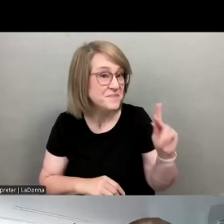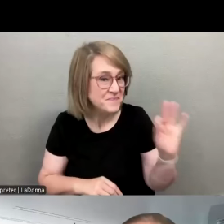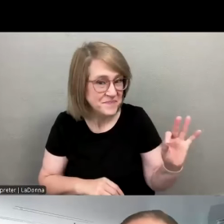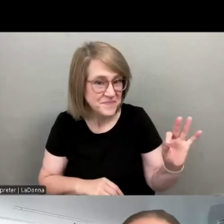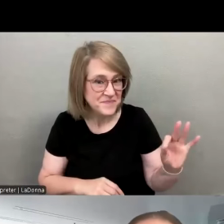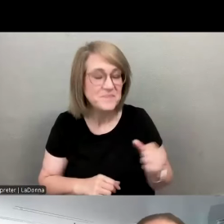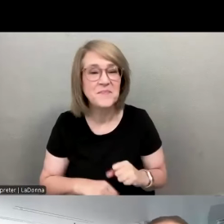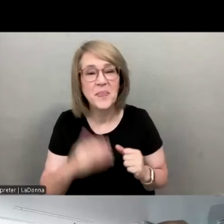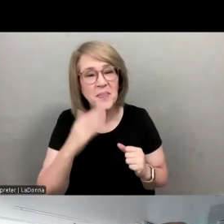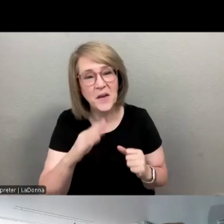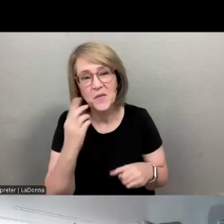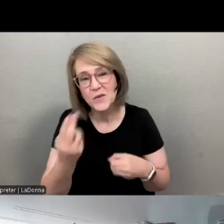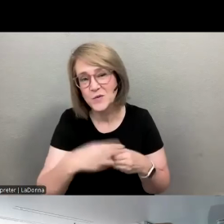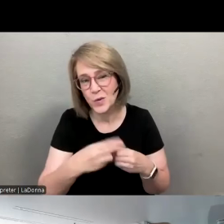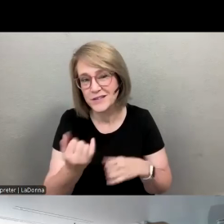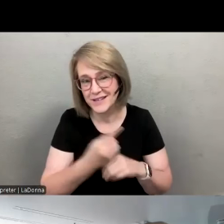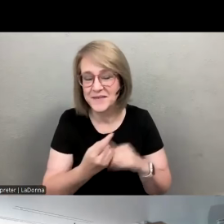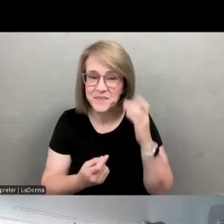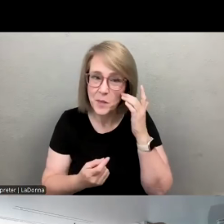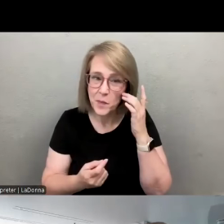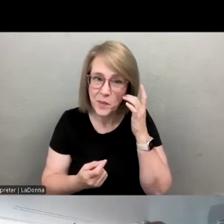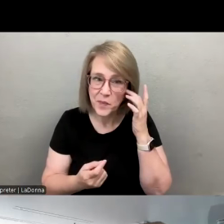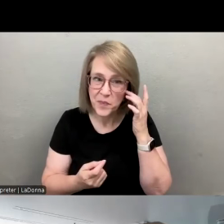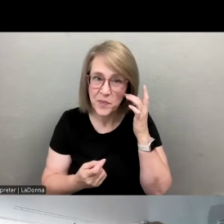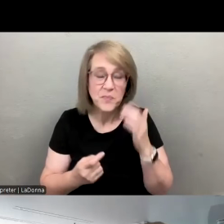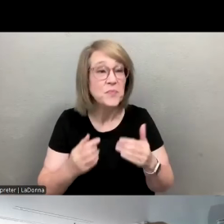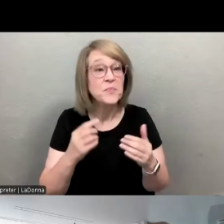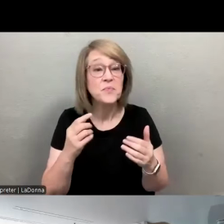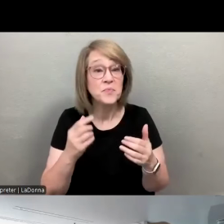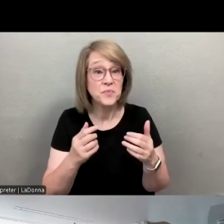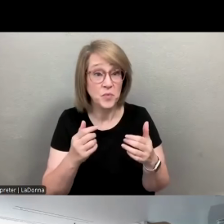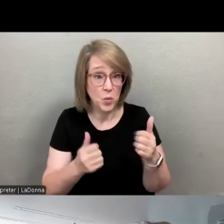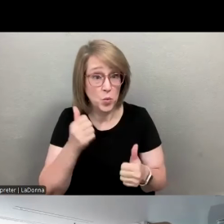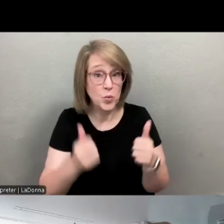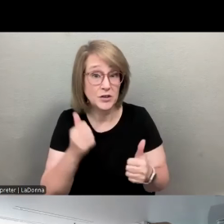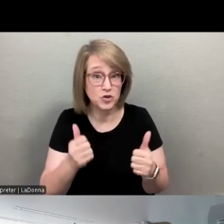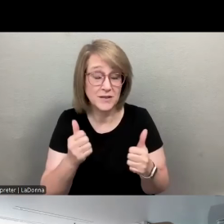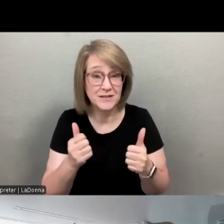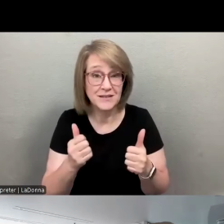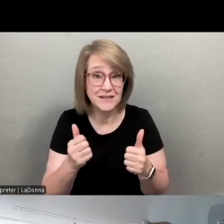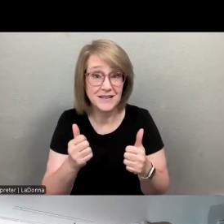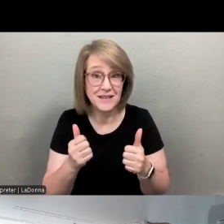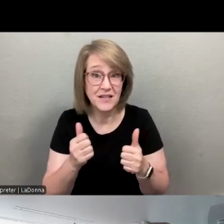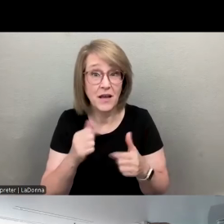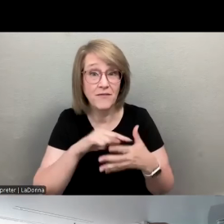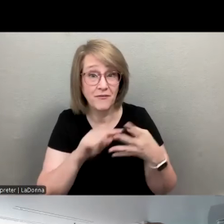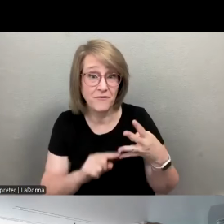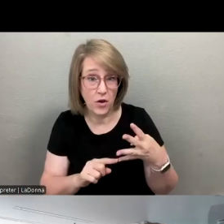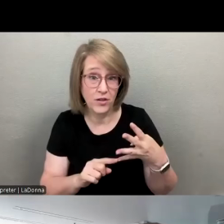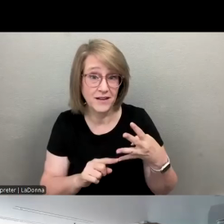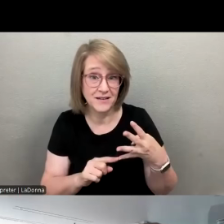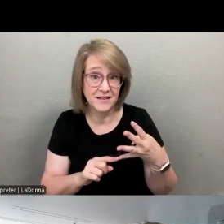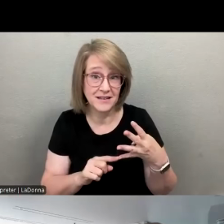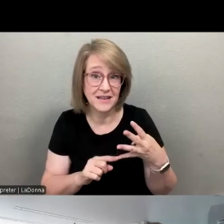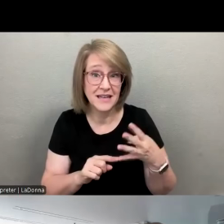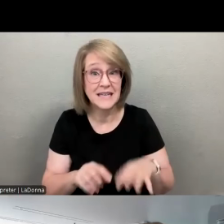and for everyone else to be pondering. What of the following is a key advantage of using AI in workforce training and development? So the first